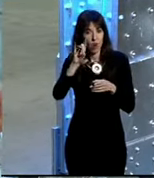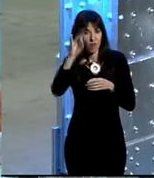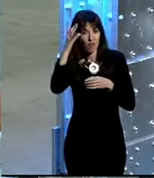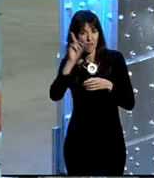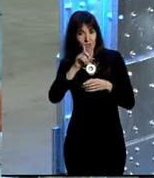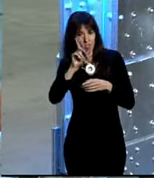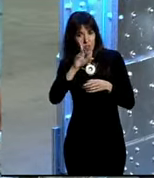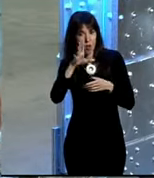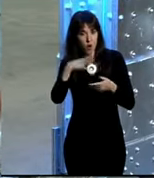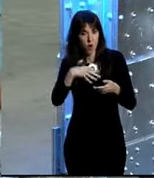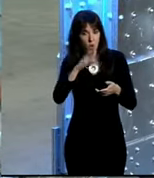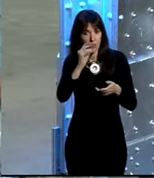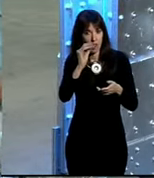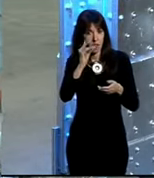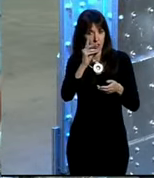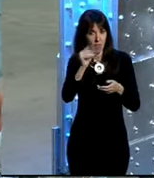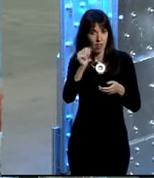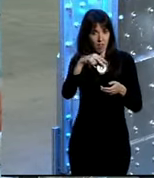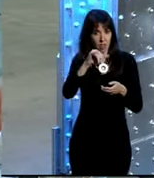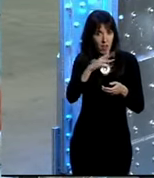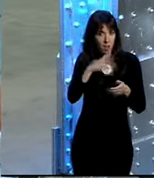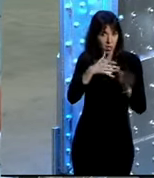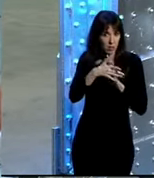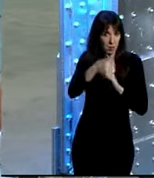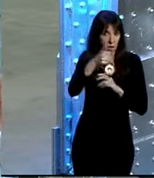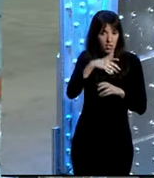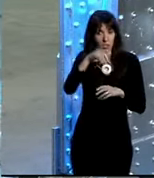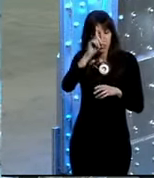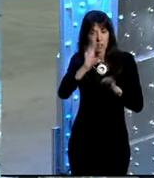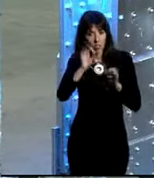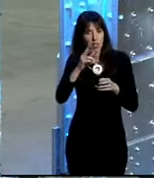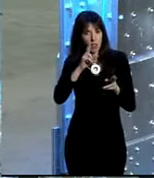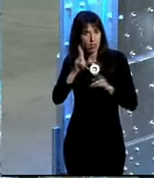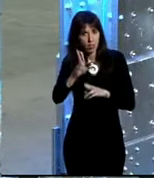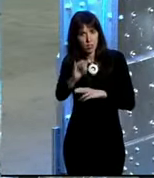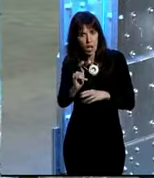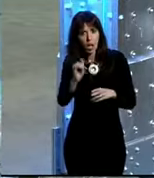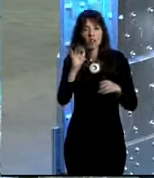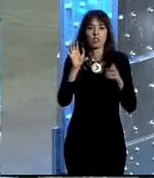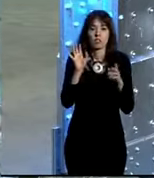from there on, new fiction contents were created